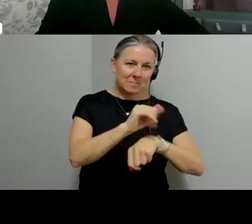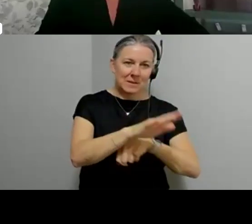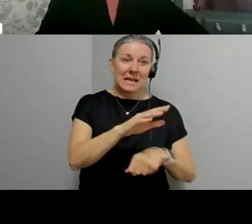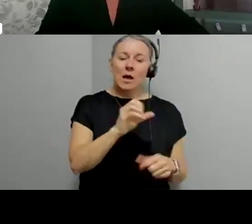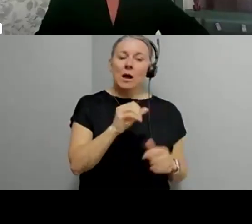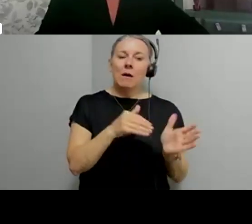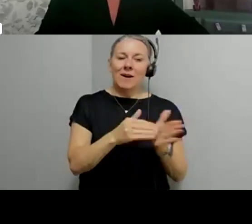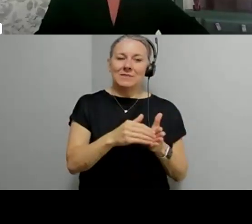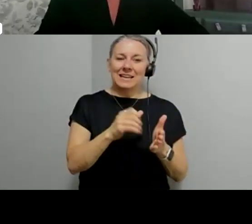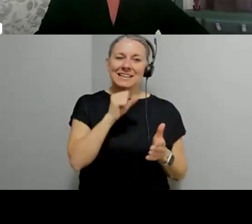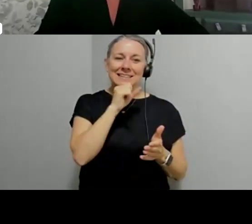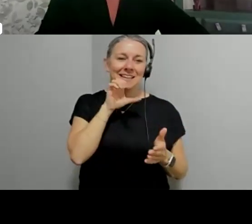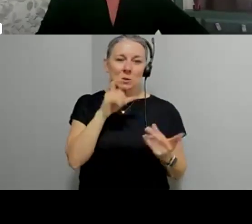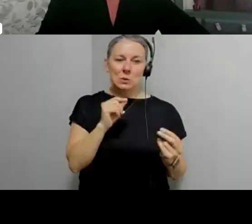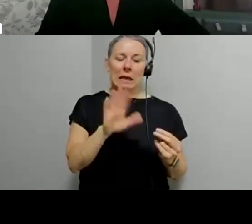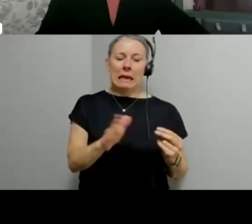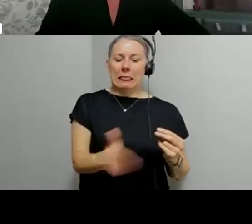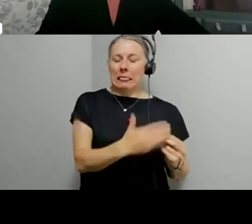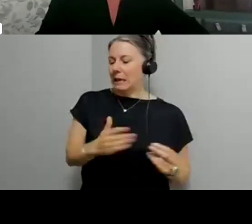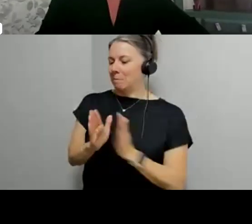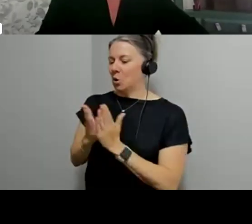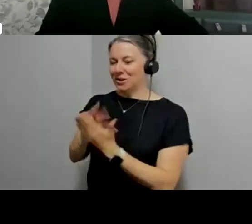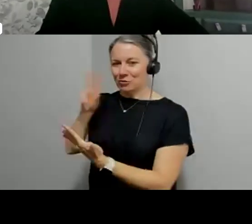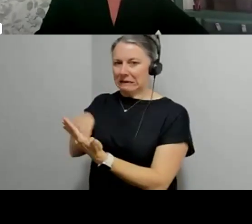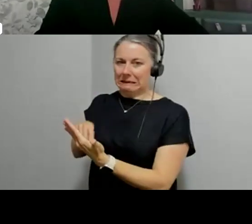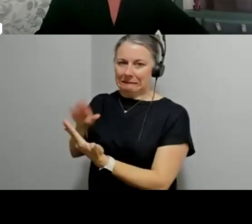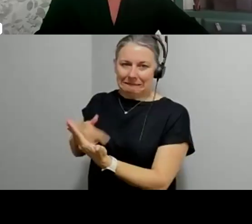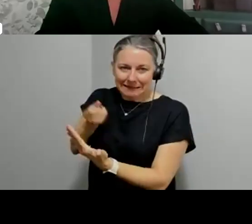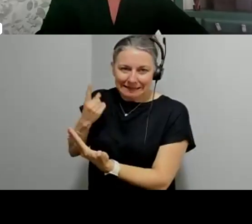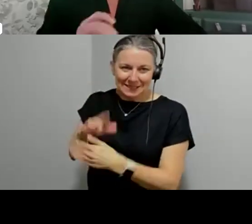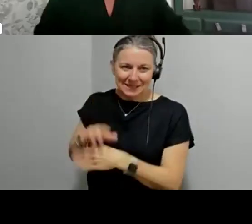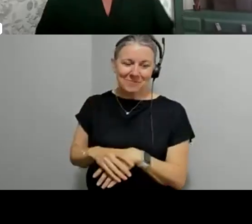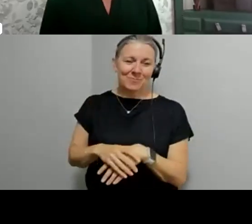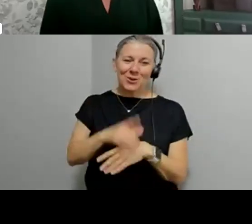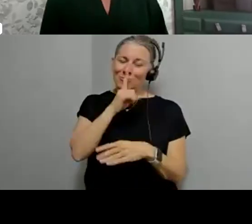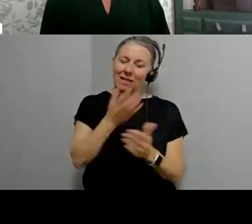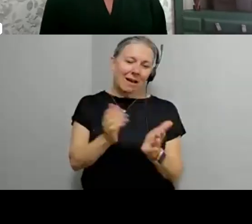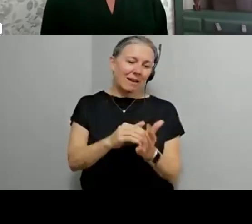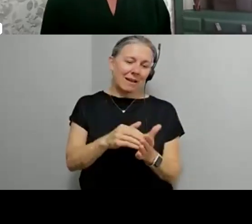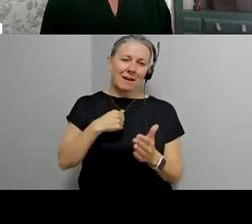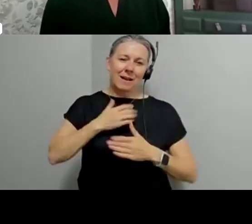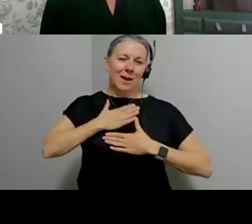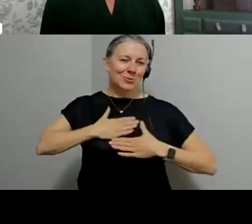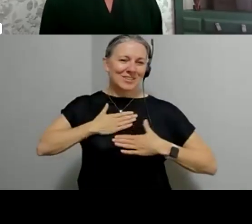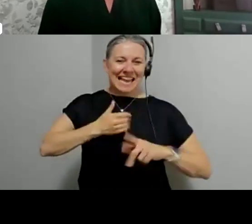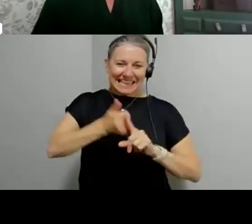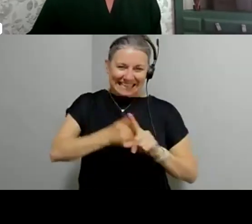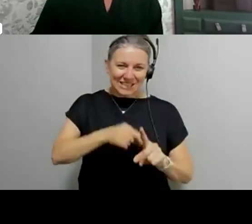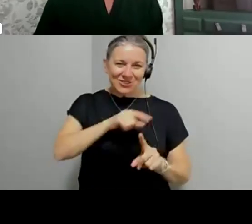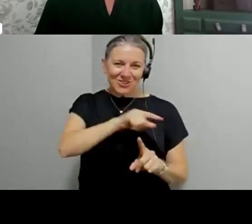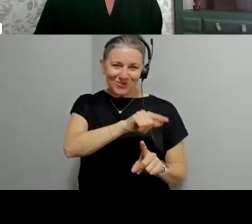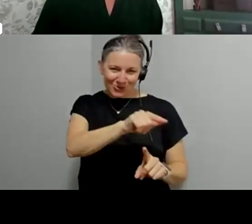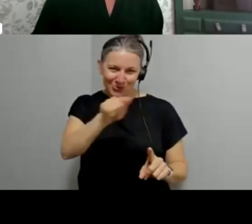least, is going to be there. I am so appreciative of all of you today to